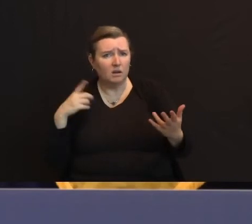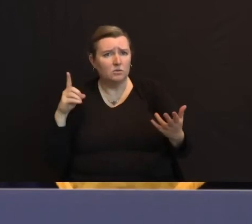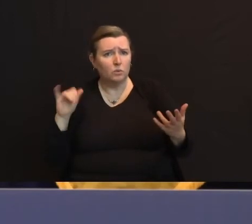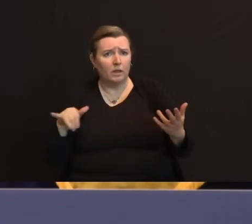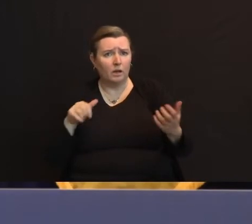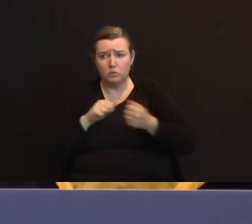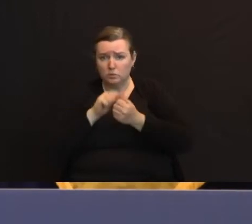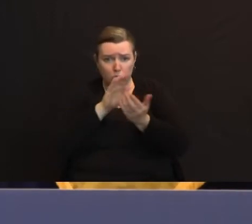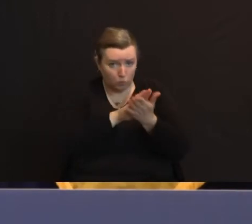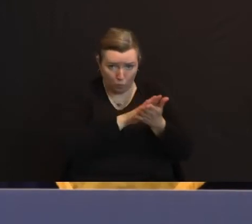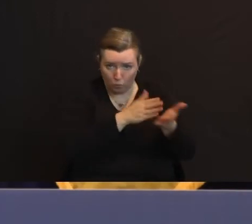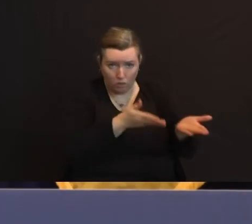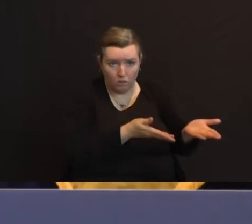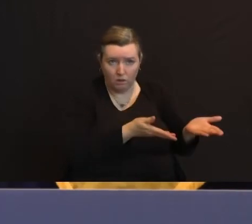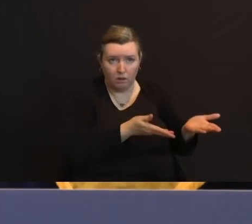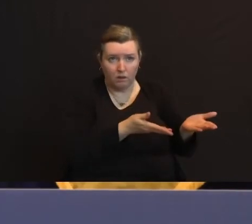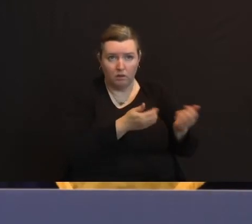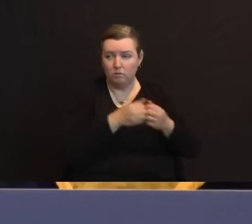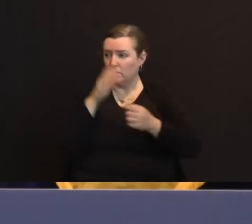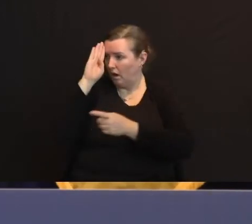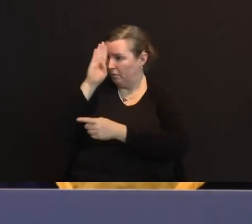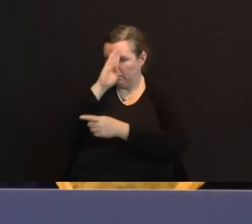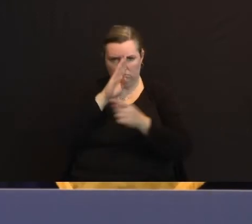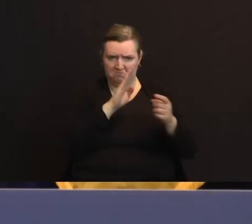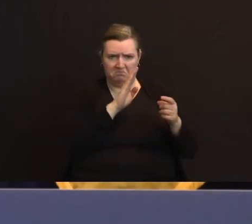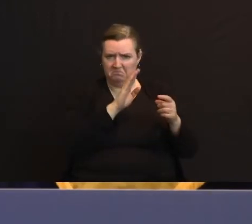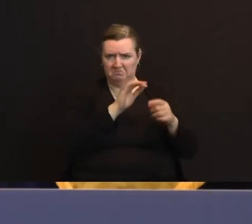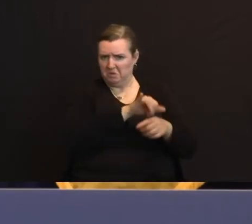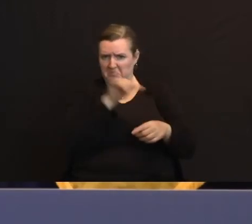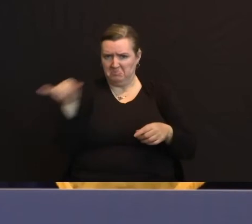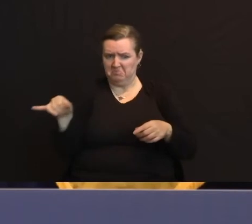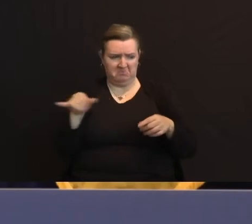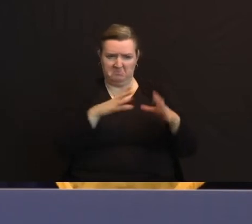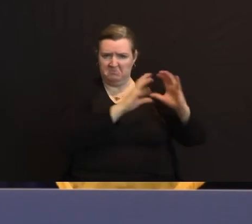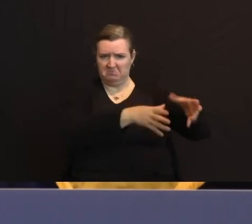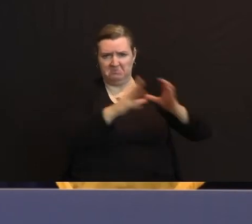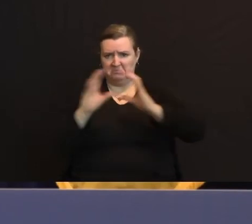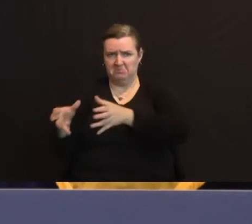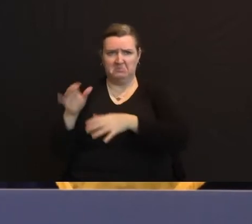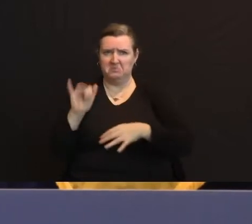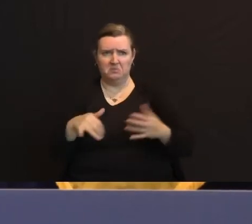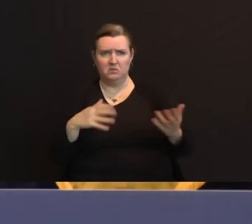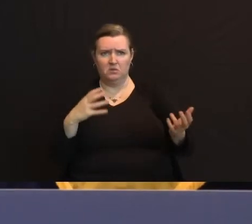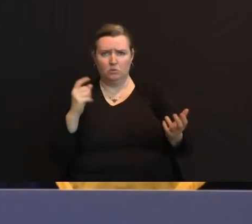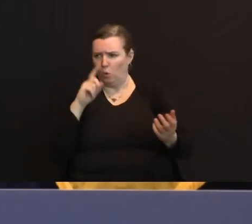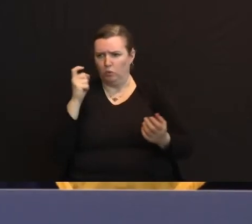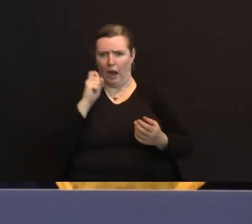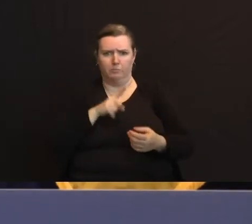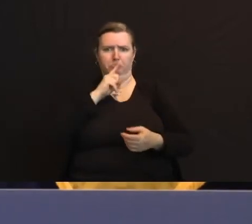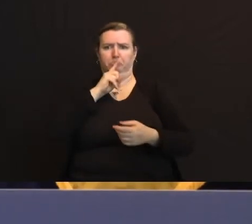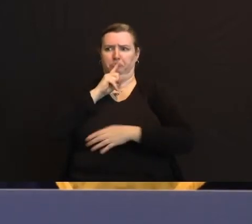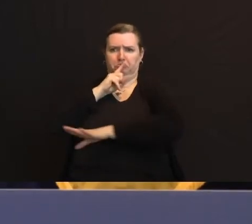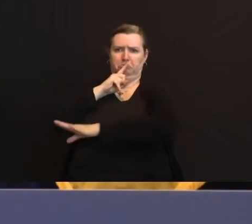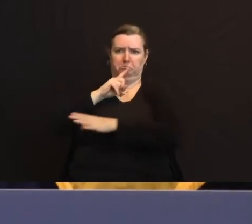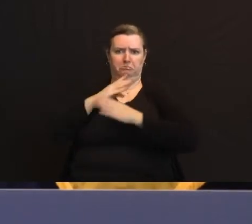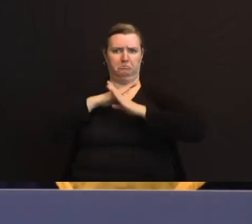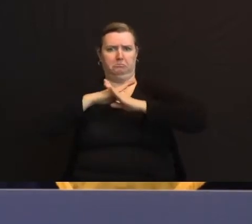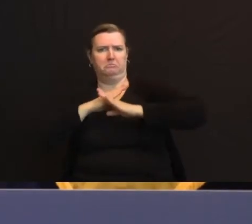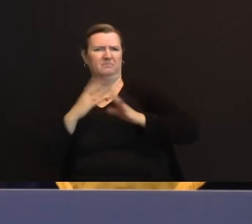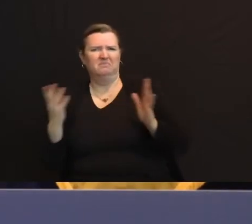schools, and so there's no impetus, at least on my part. I'm not aware of anyone's part that would